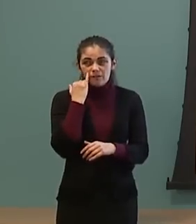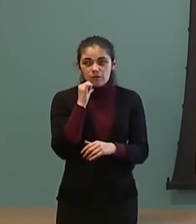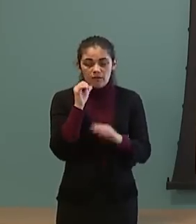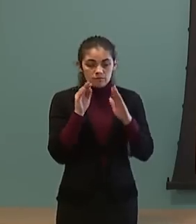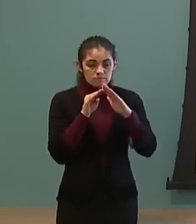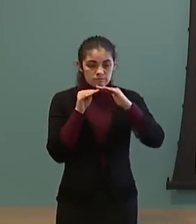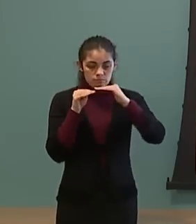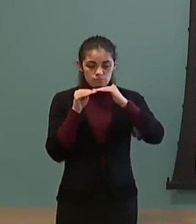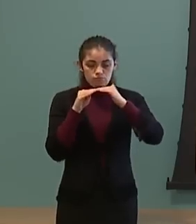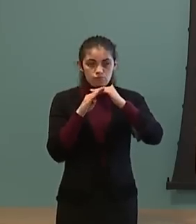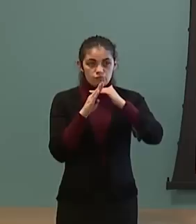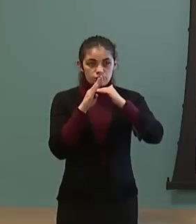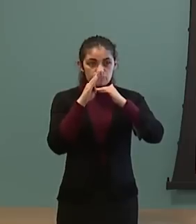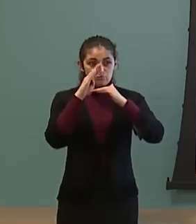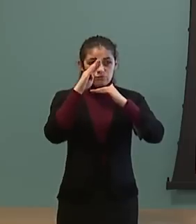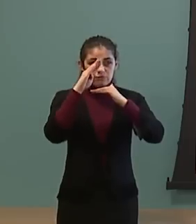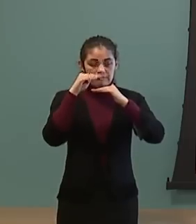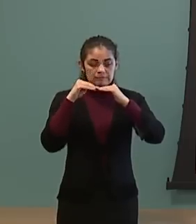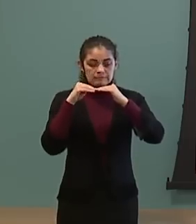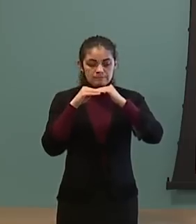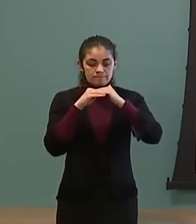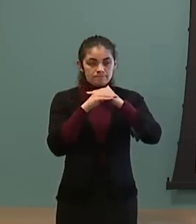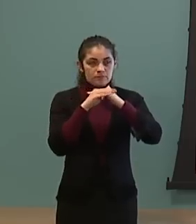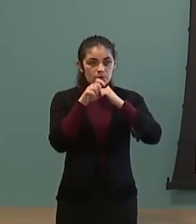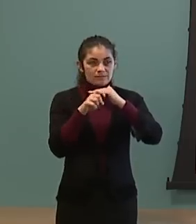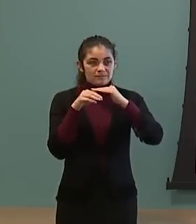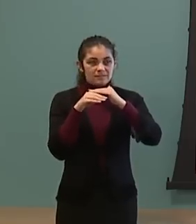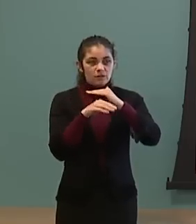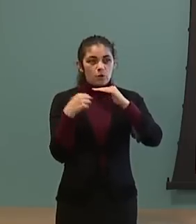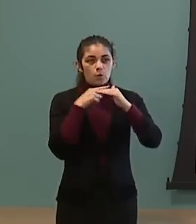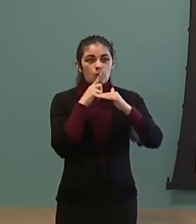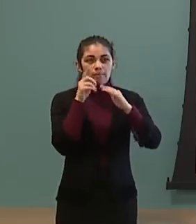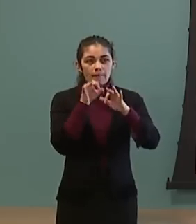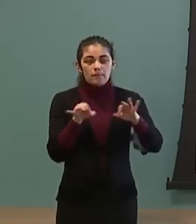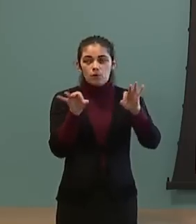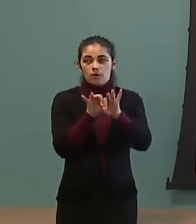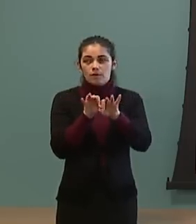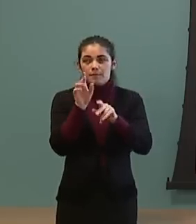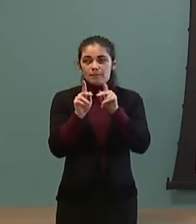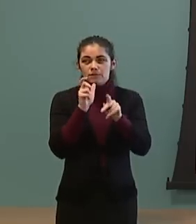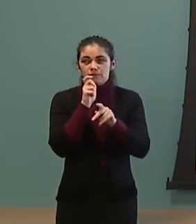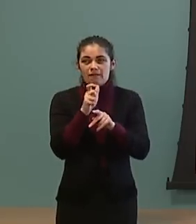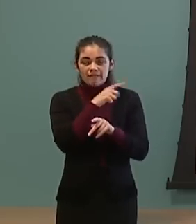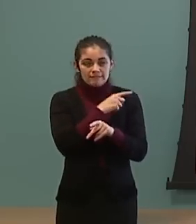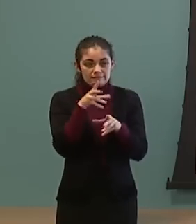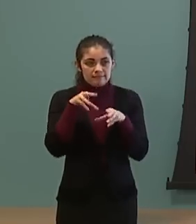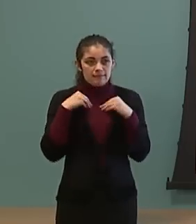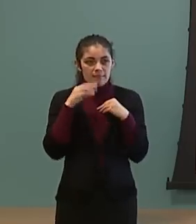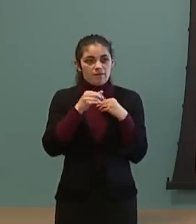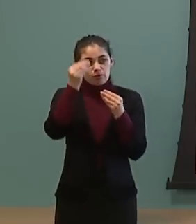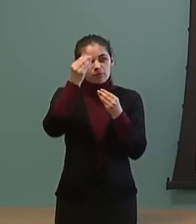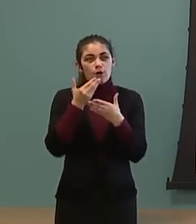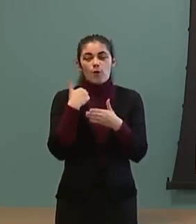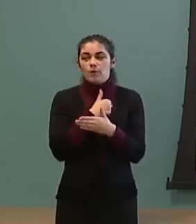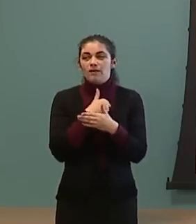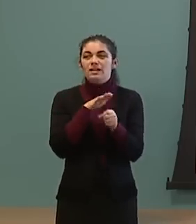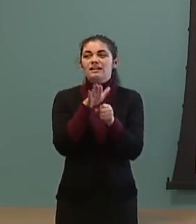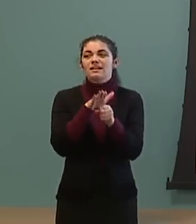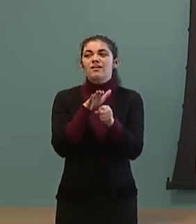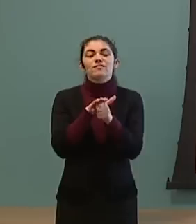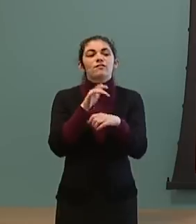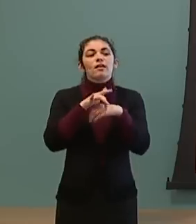flatten the curve, these numbers will be quite high going forward. And so it's critically important that people don't take this information and say, we've got plenty